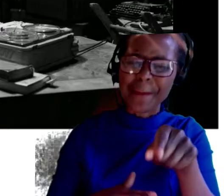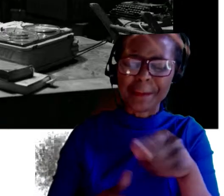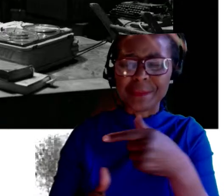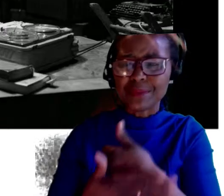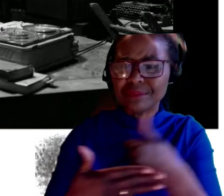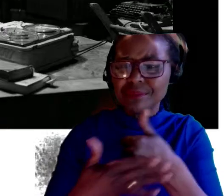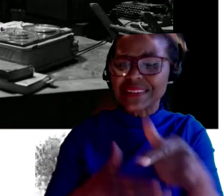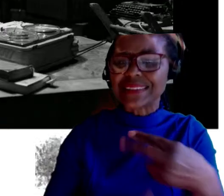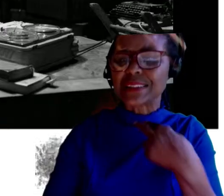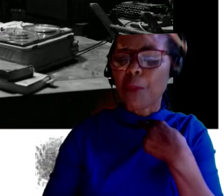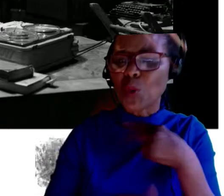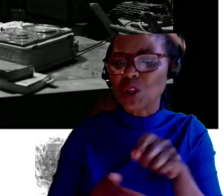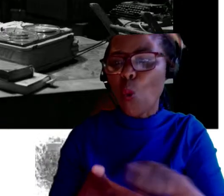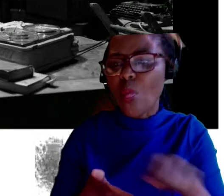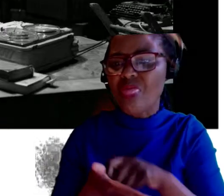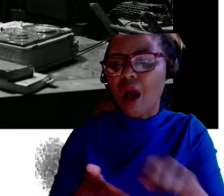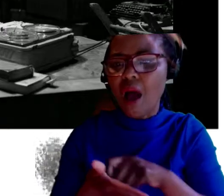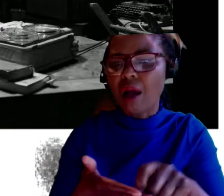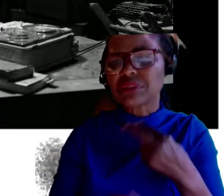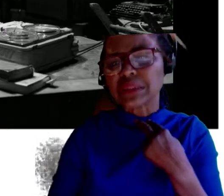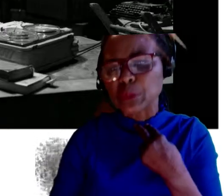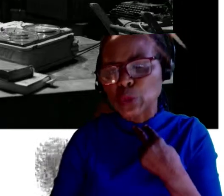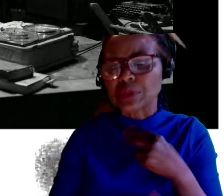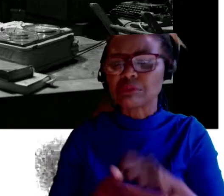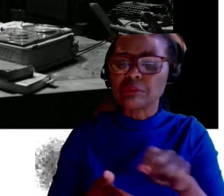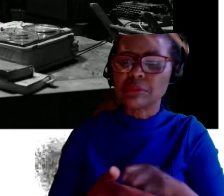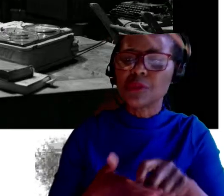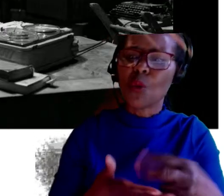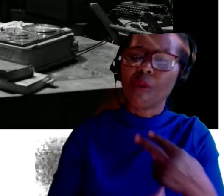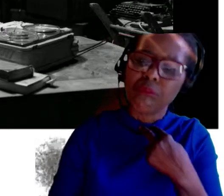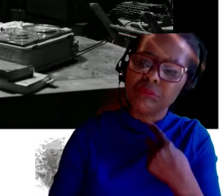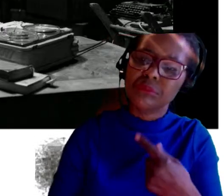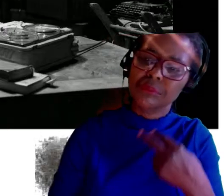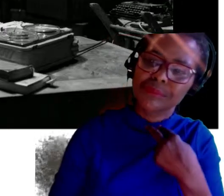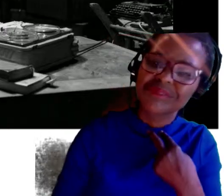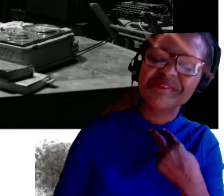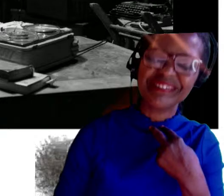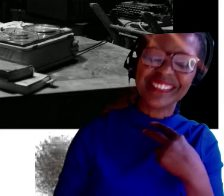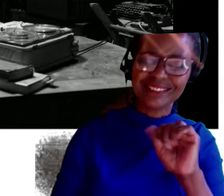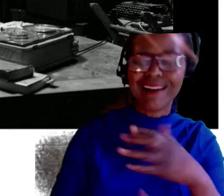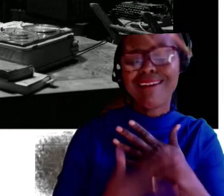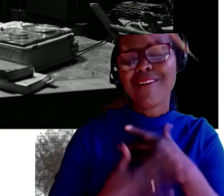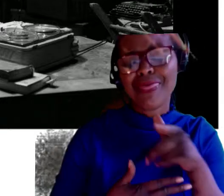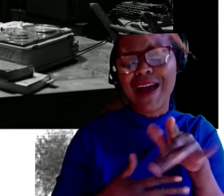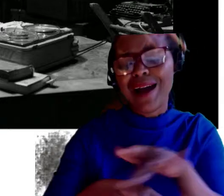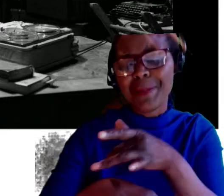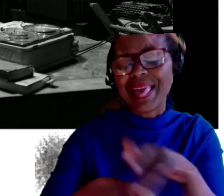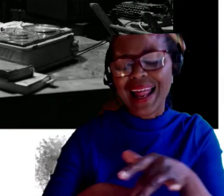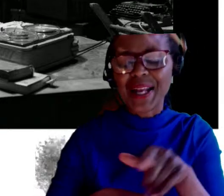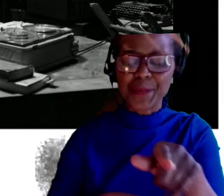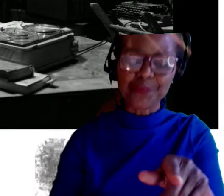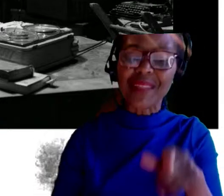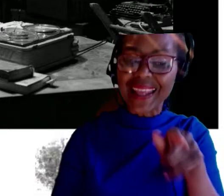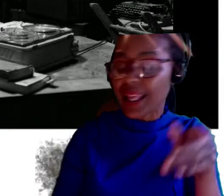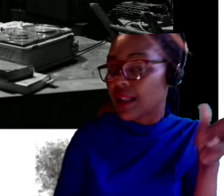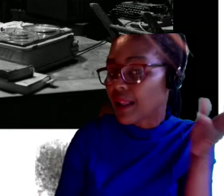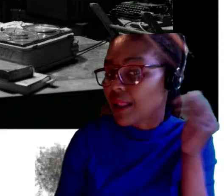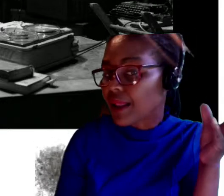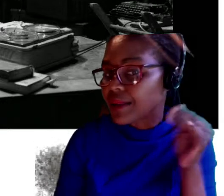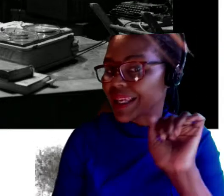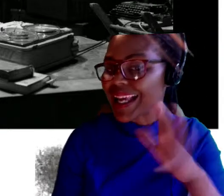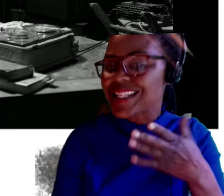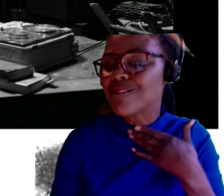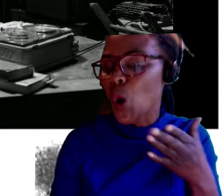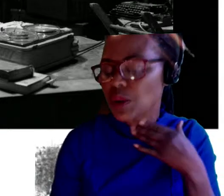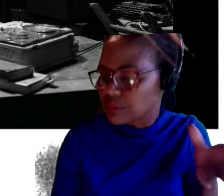author, which is probably why I like the play so much, listens to his younger self and records the final tape of the title.